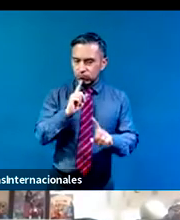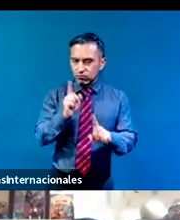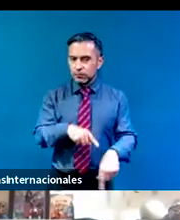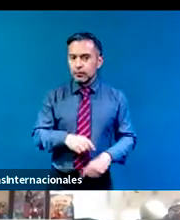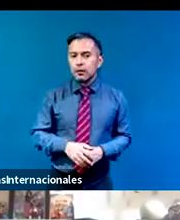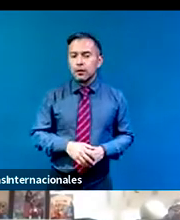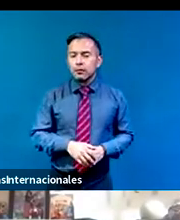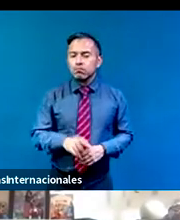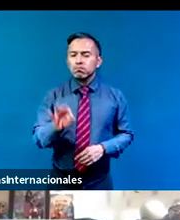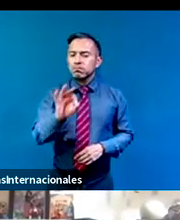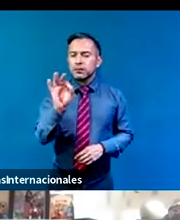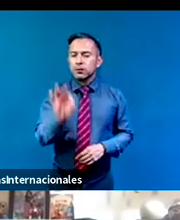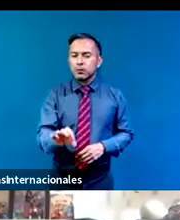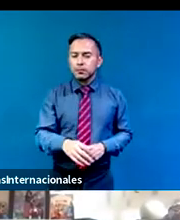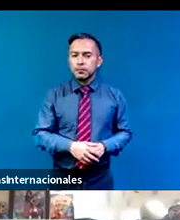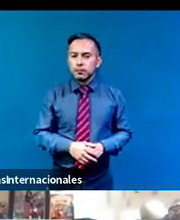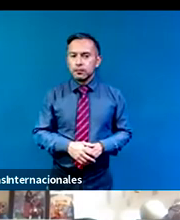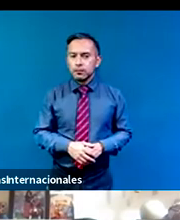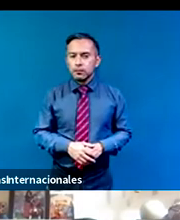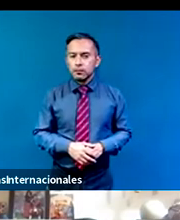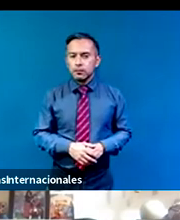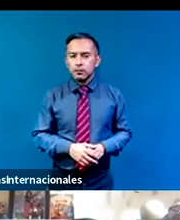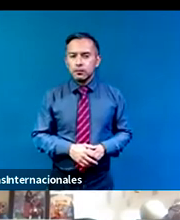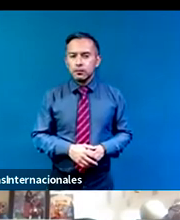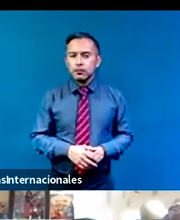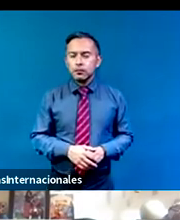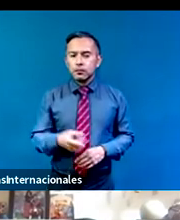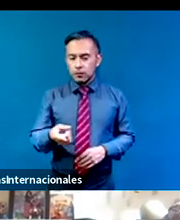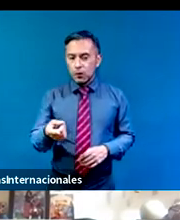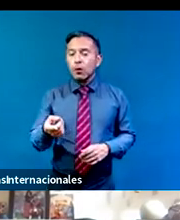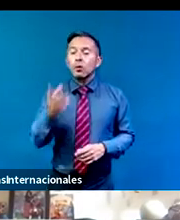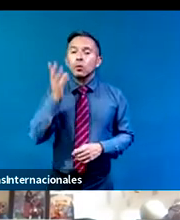and what instruments are available for states